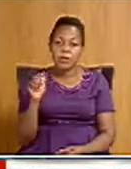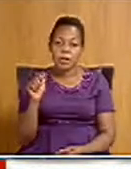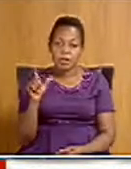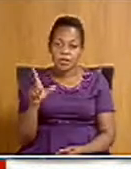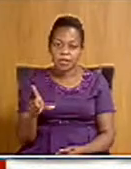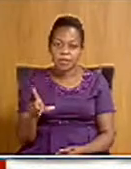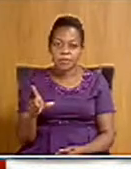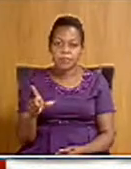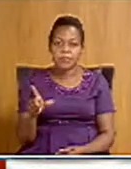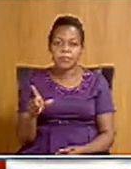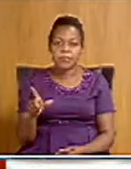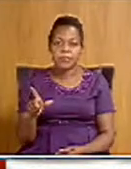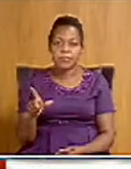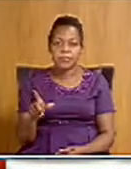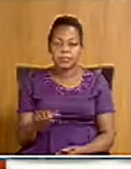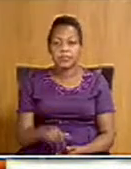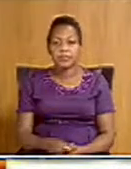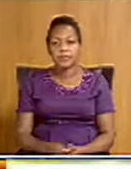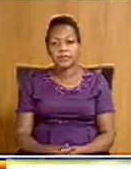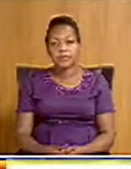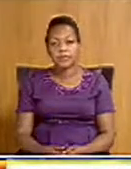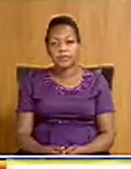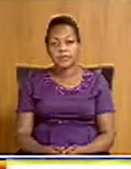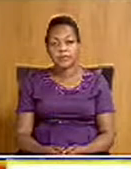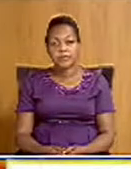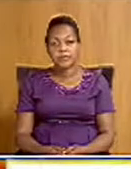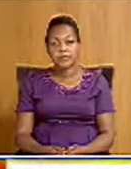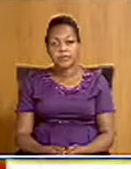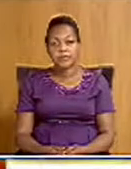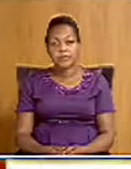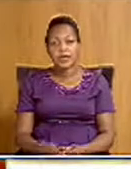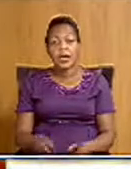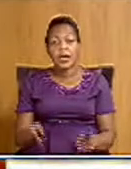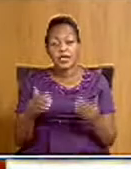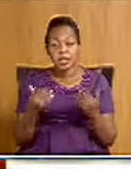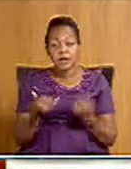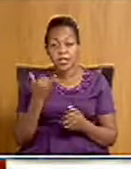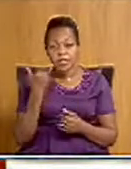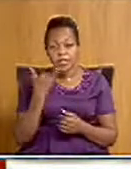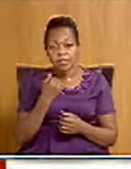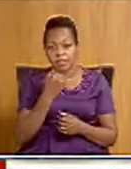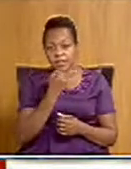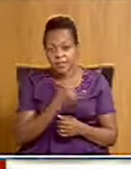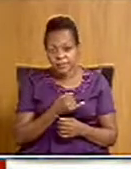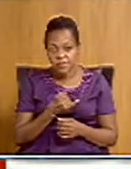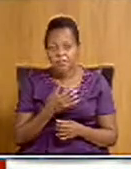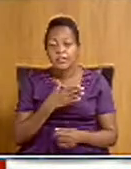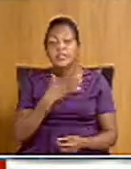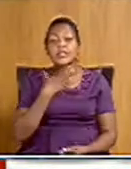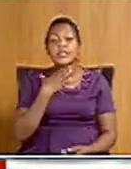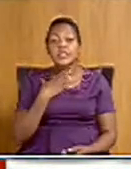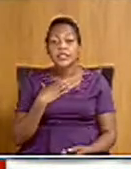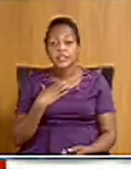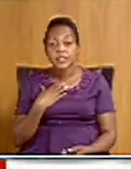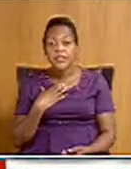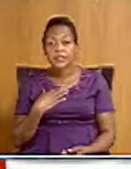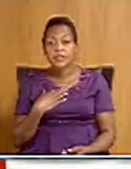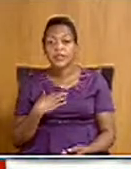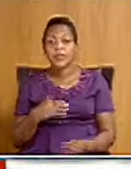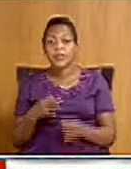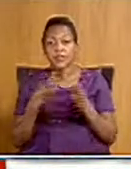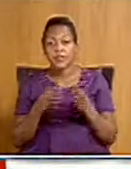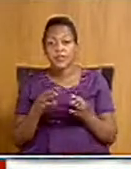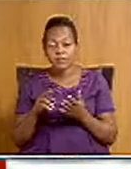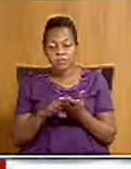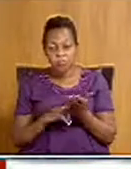second and third armies in Suez and Port Said. The Israelis, badly needed resupplies